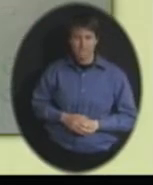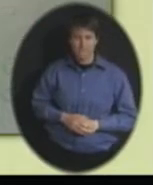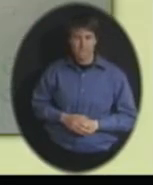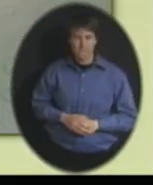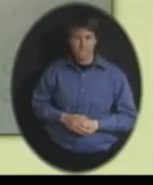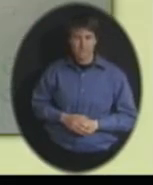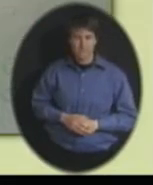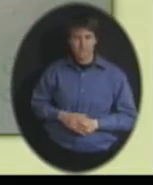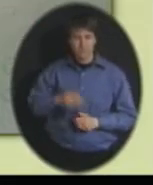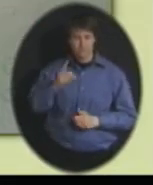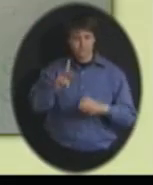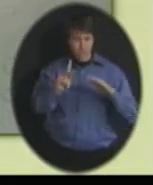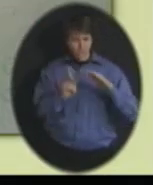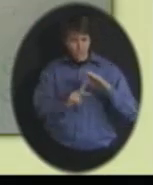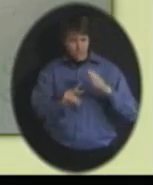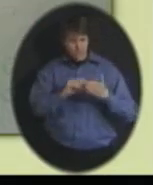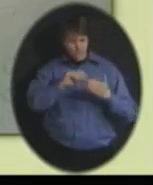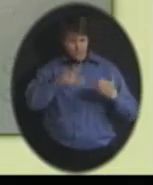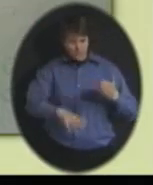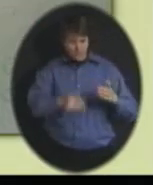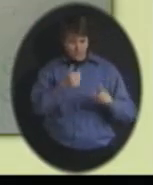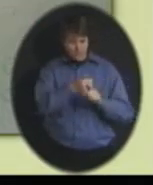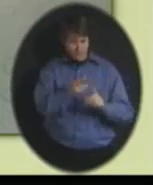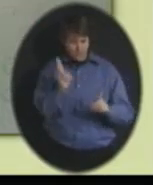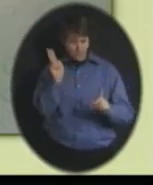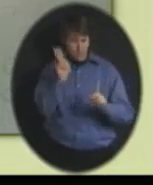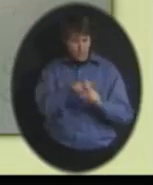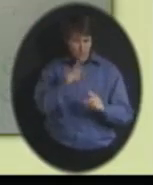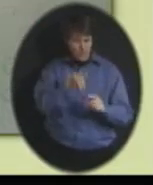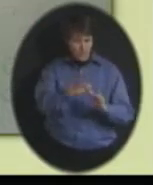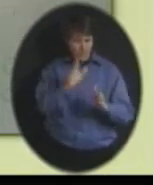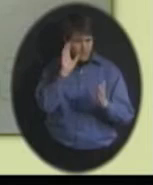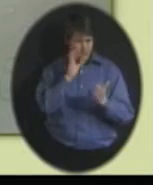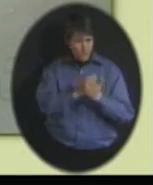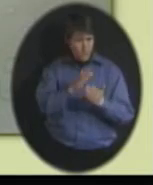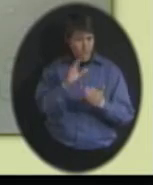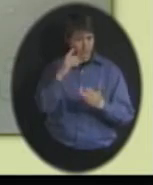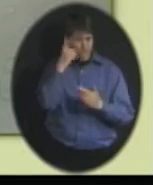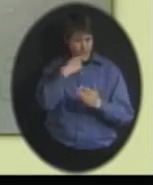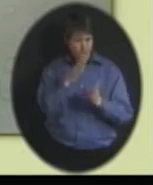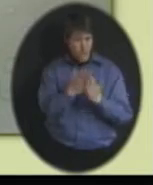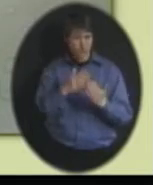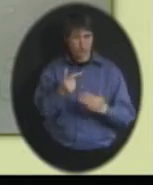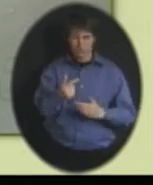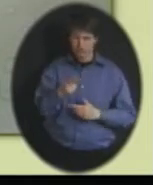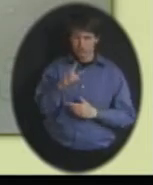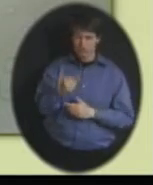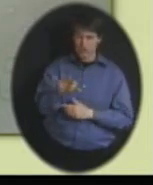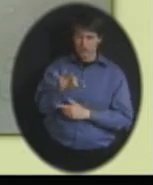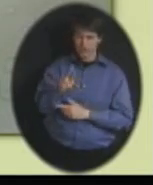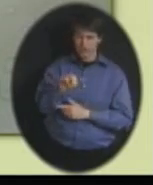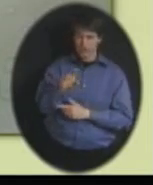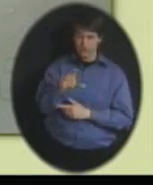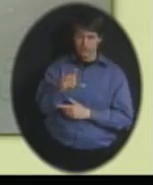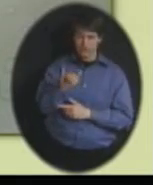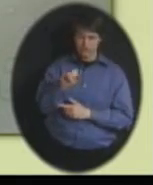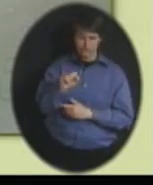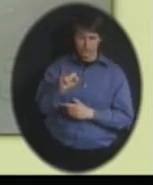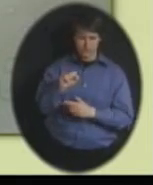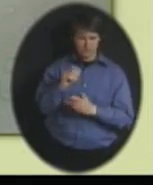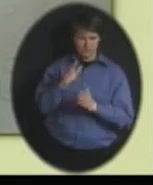We had a kindergarten student that posted this picture to Facebook, and Guy Francis, who was the book's